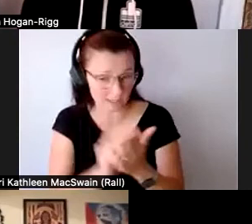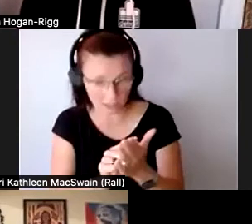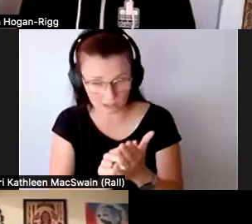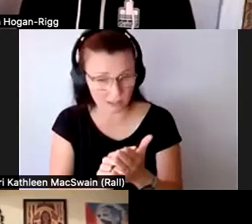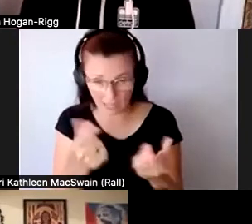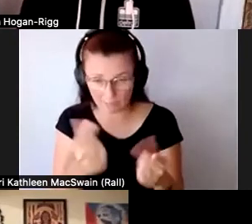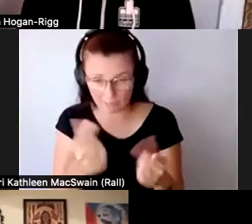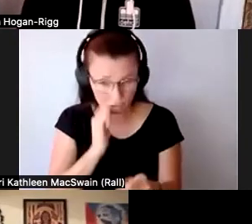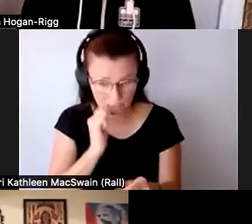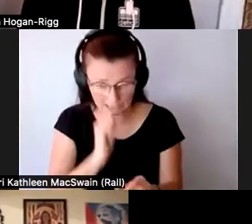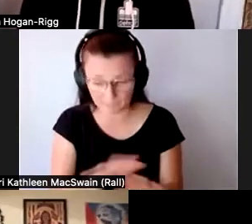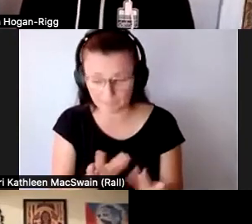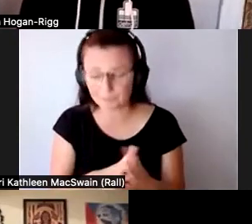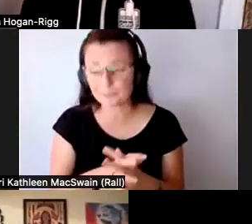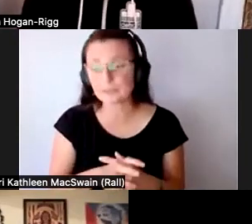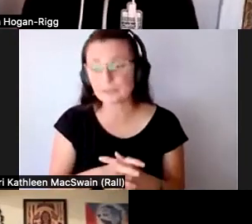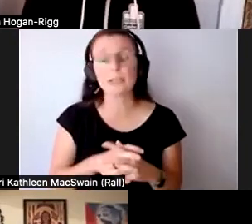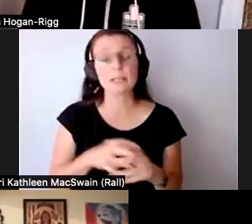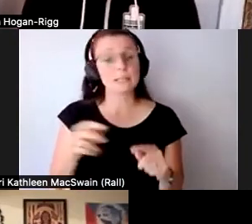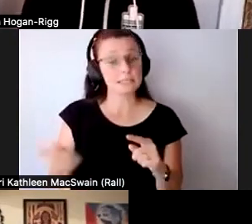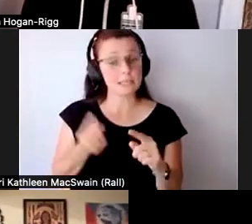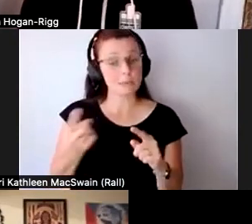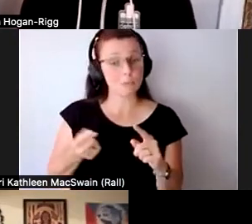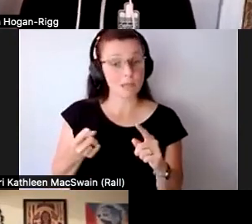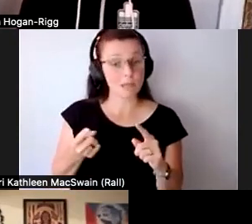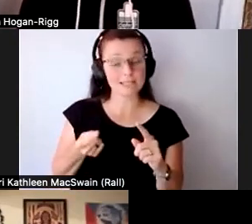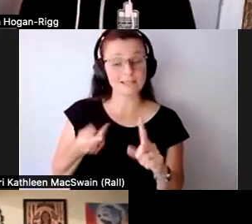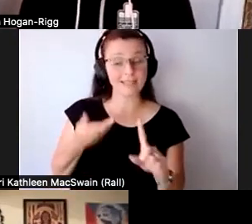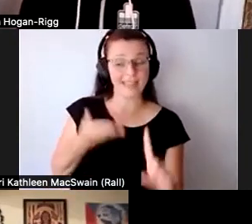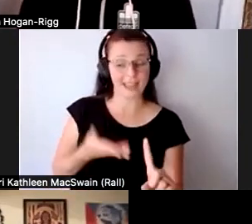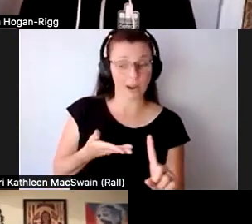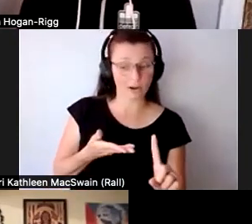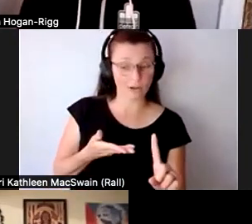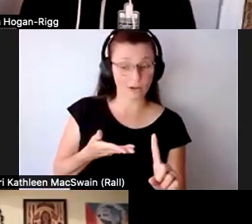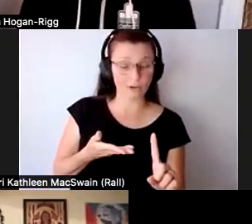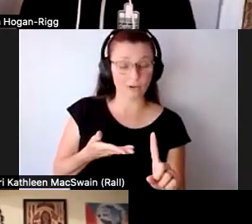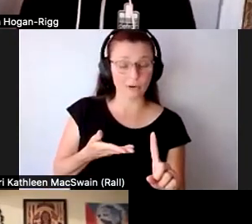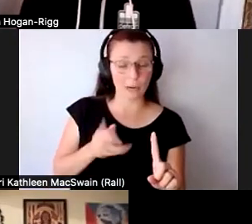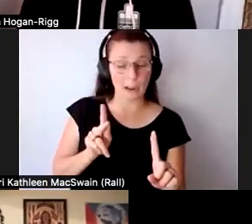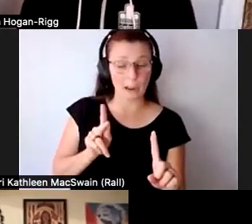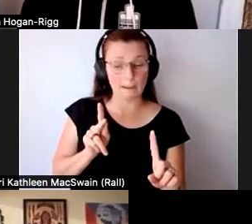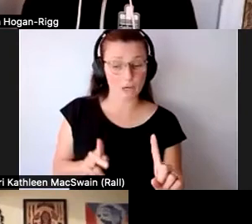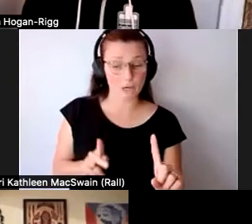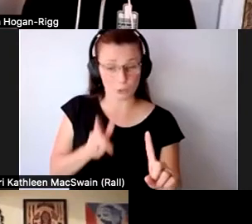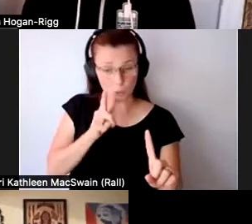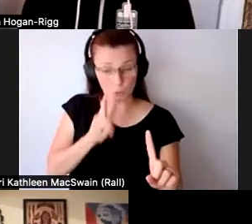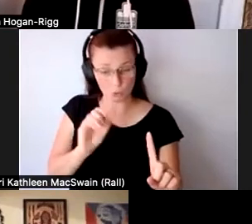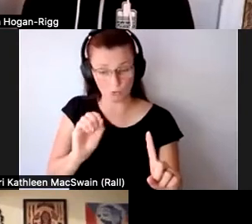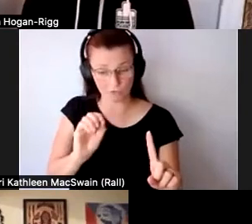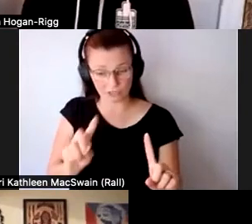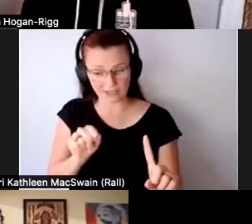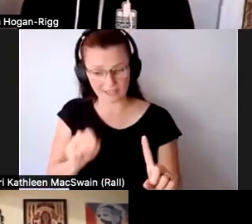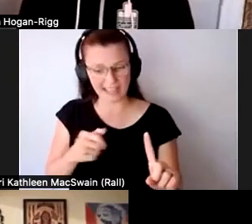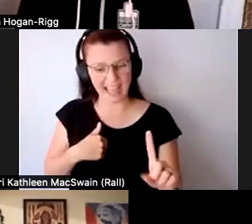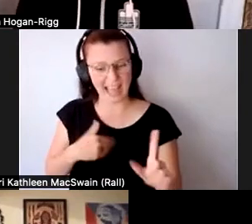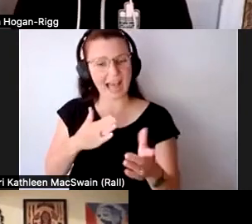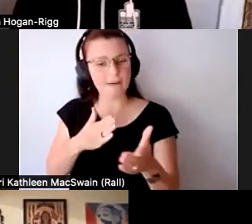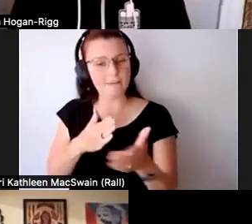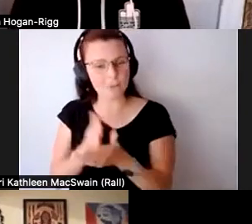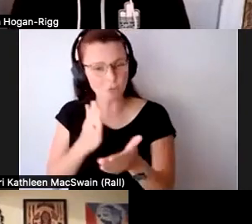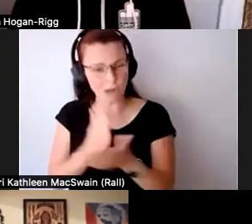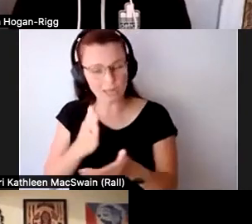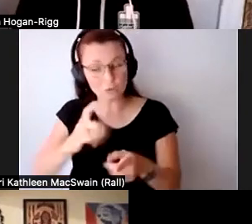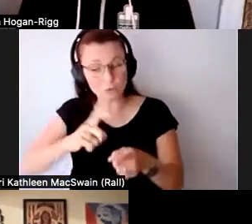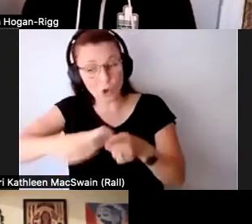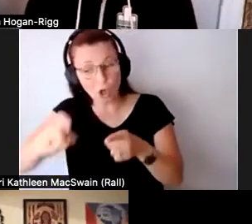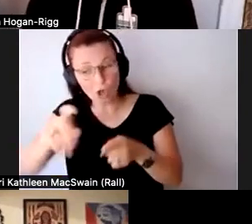the presence of somebody else who is overdosing, they have the right under the Good Samaritan law under the state to call 911 without prosecution, because the